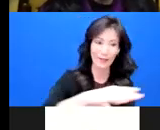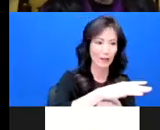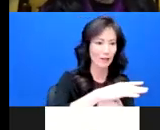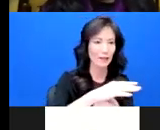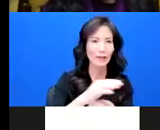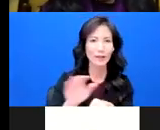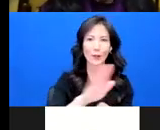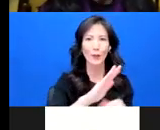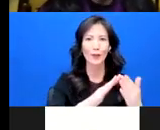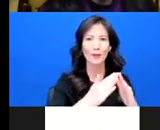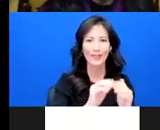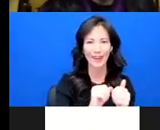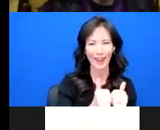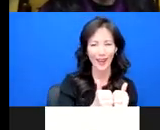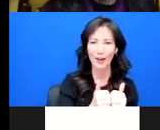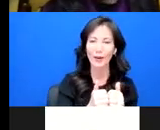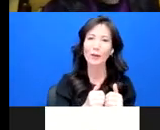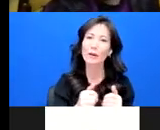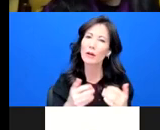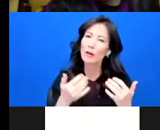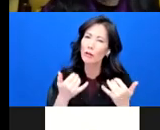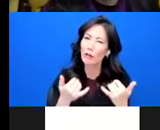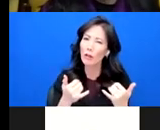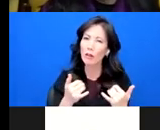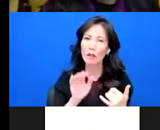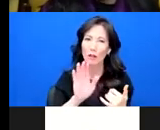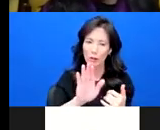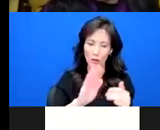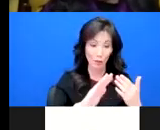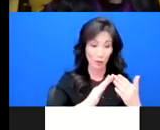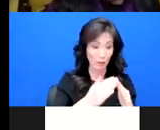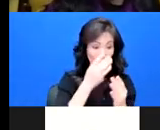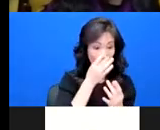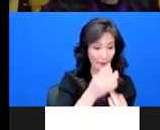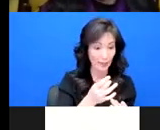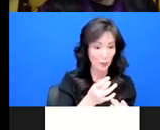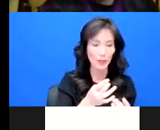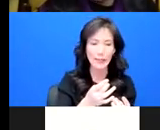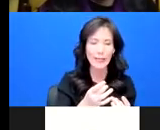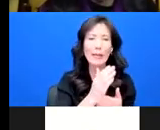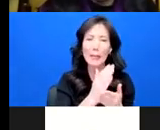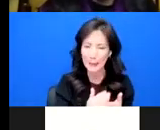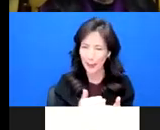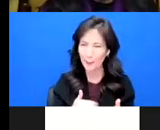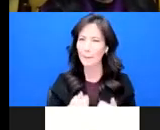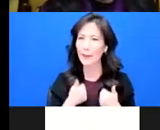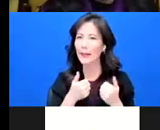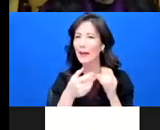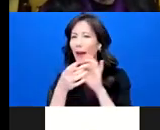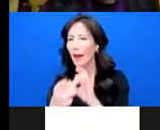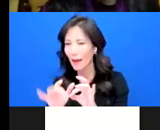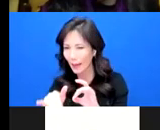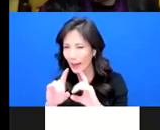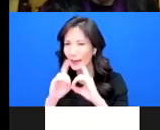of interest split into different districts? Are you kept together? Does that impact you positively or negatively? Would